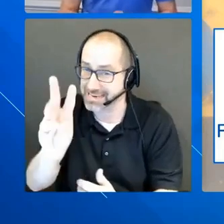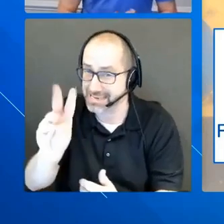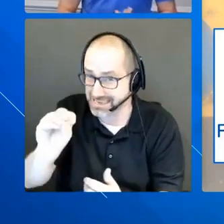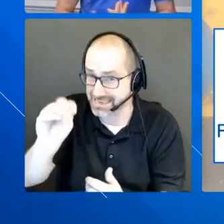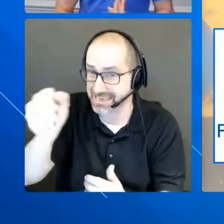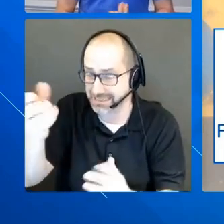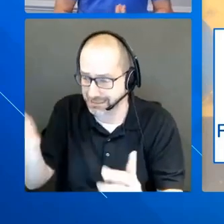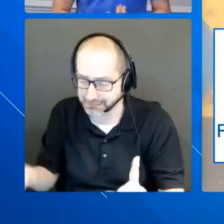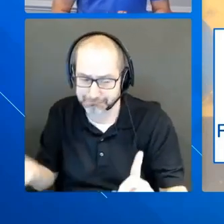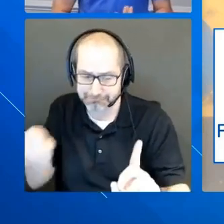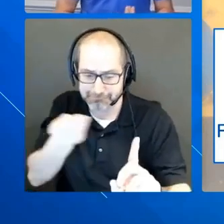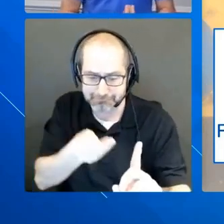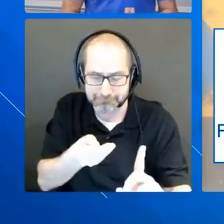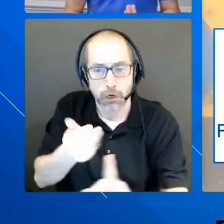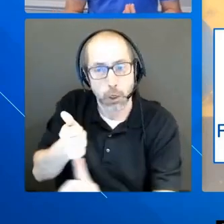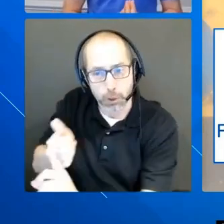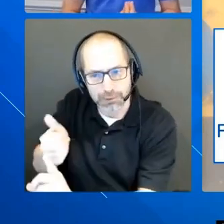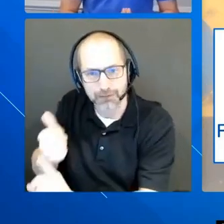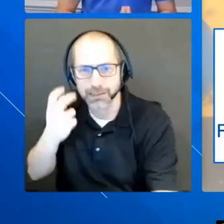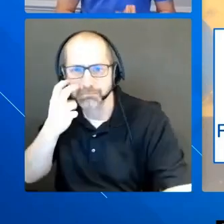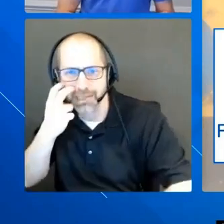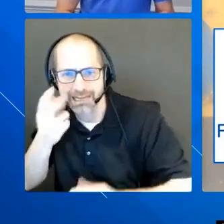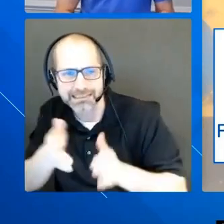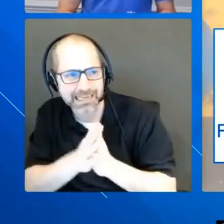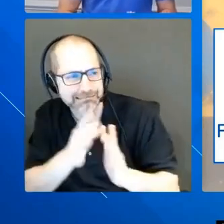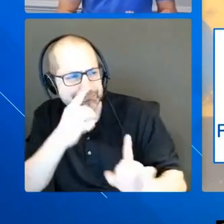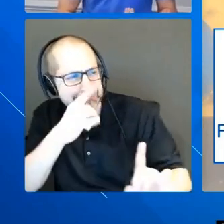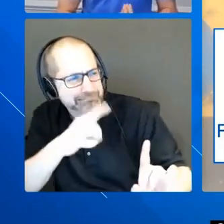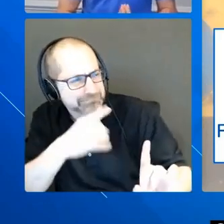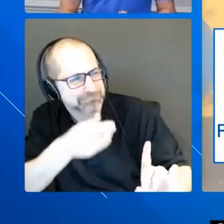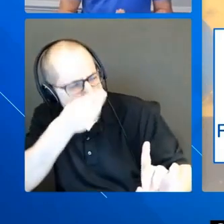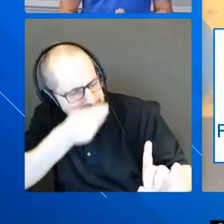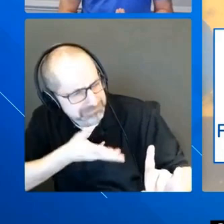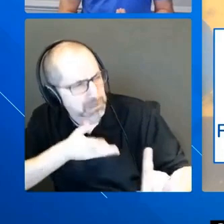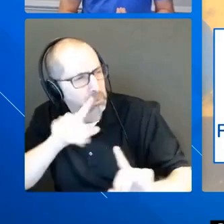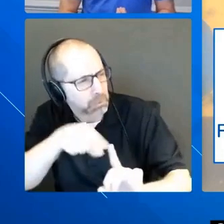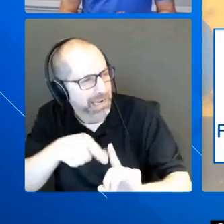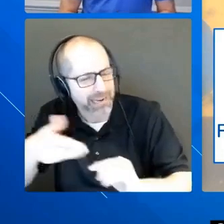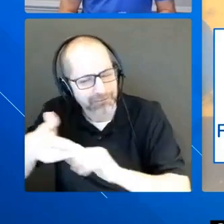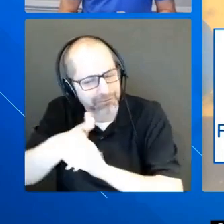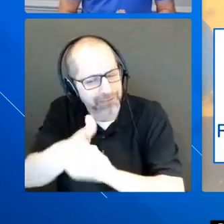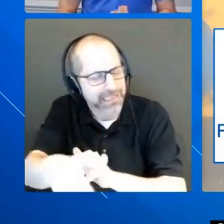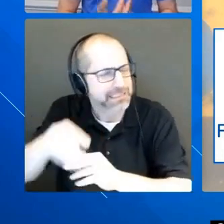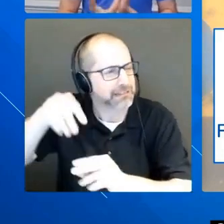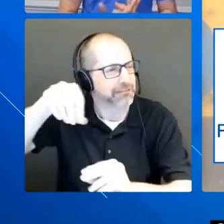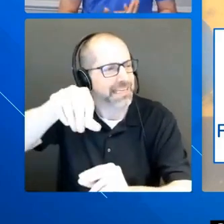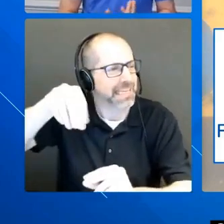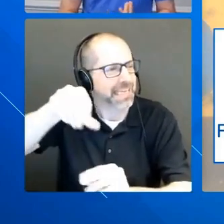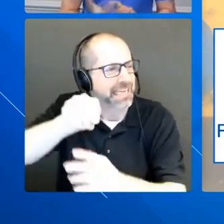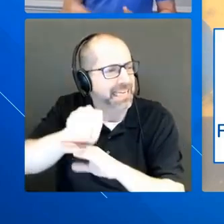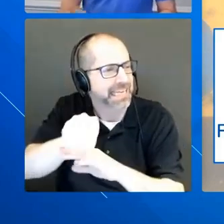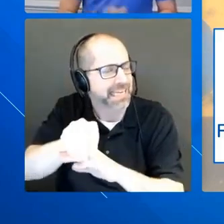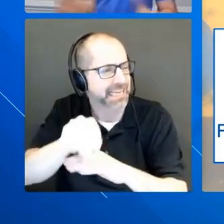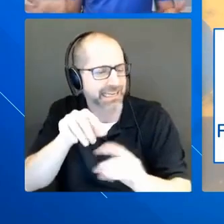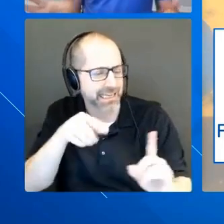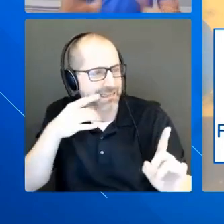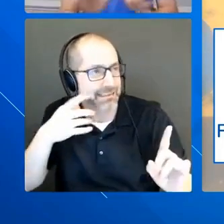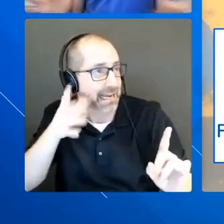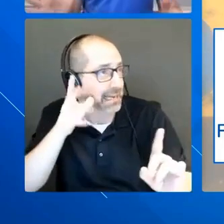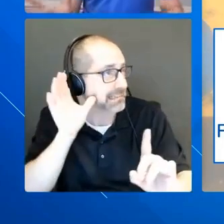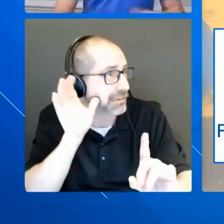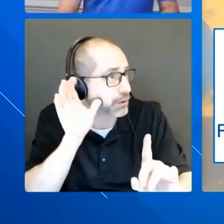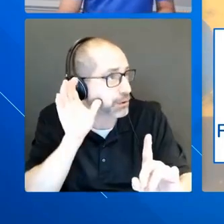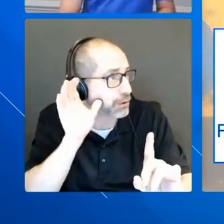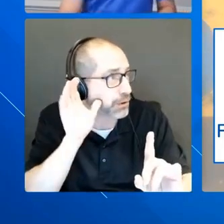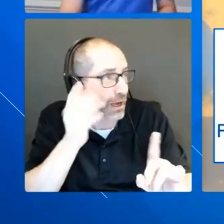Katie, who is blind, asked Mr. Rogers to say out loud when he was feeding the fish because she couldn't see them and she cried. I just thought it was sweet and want to mention